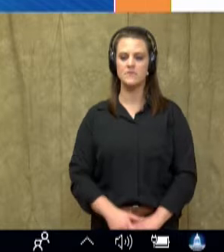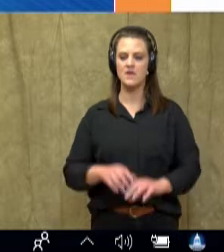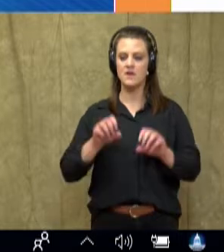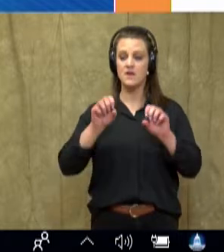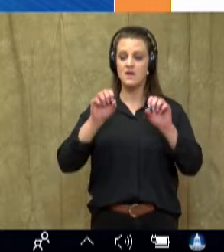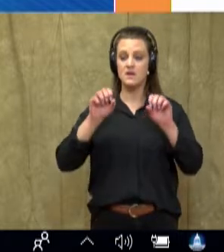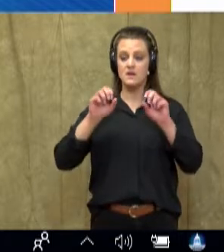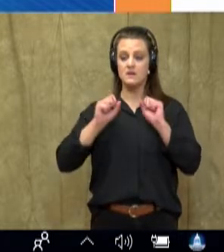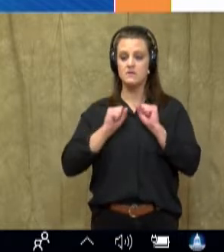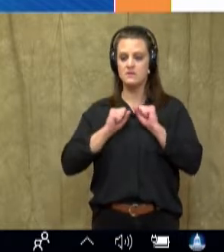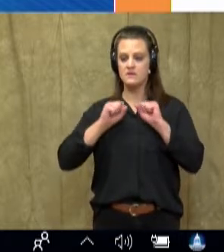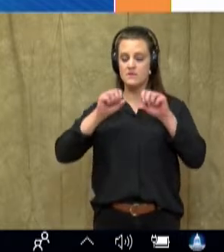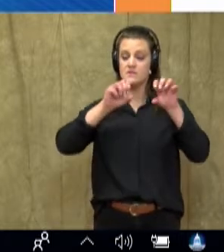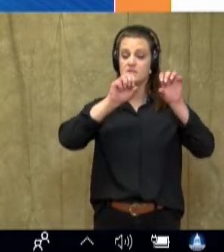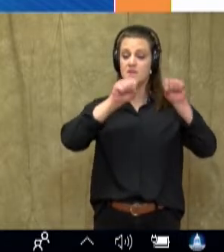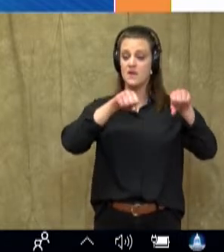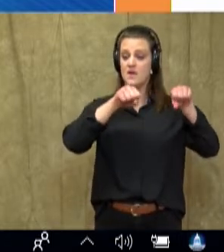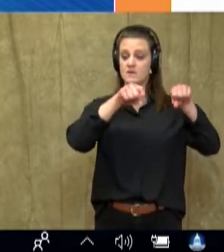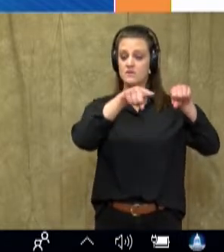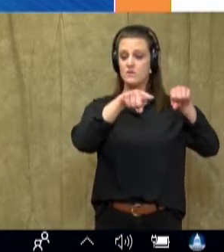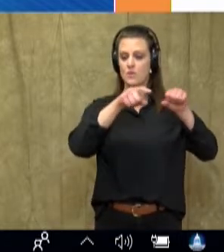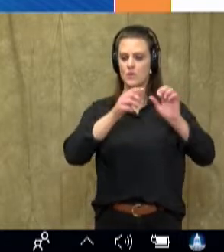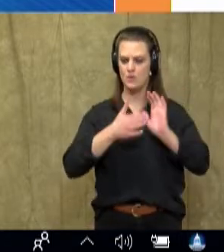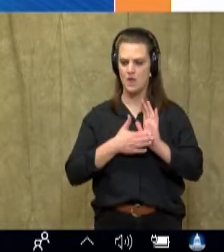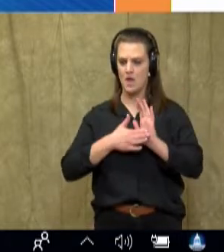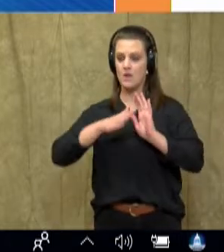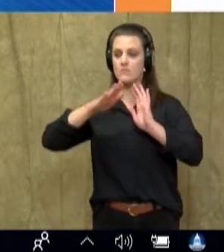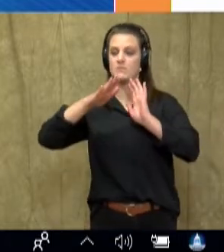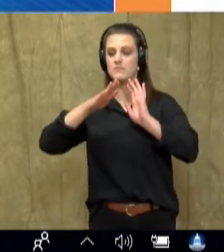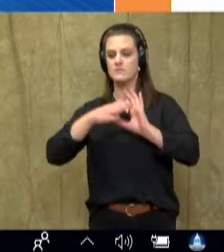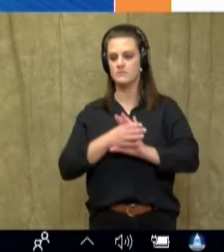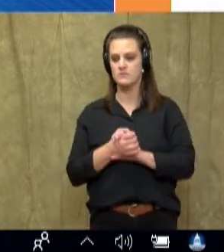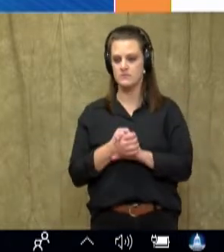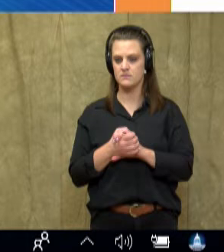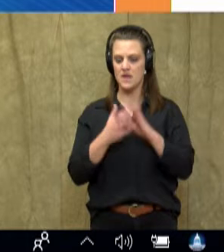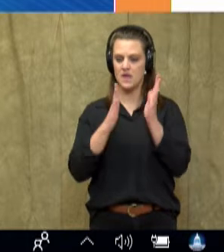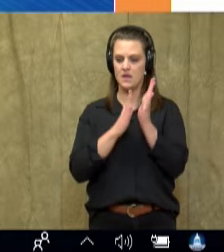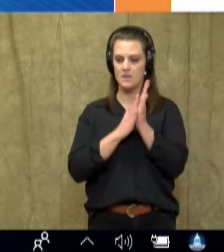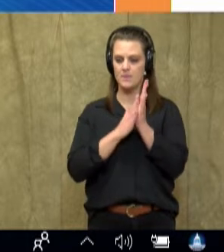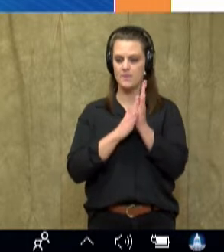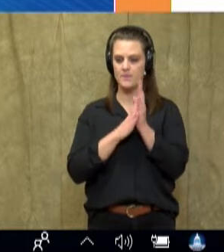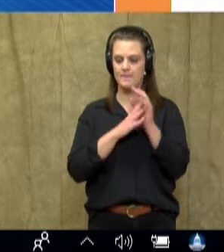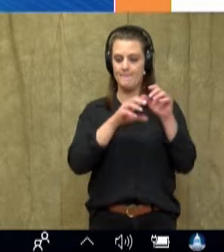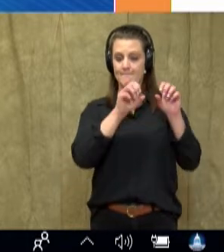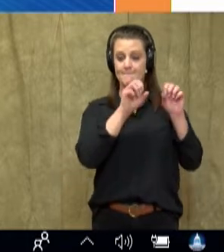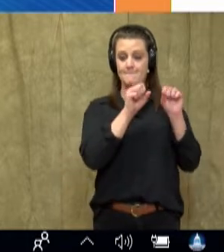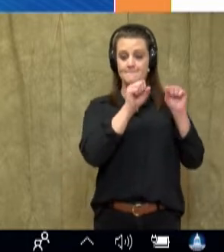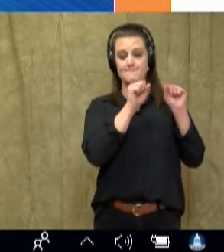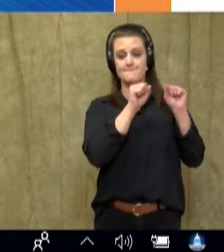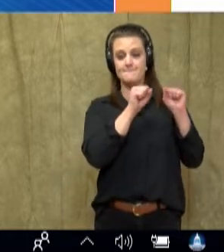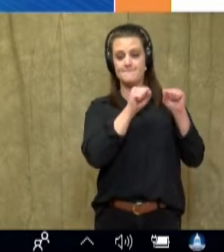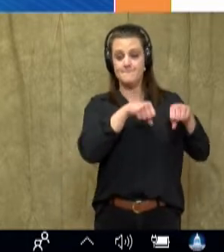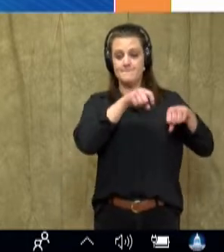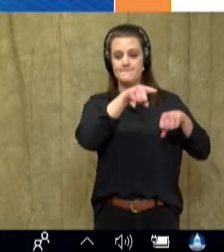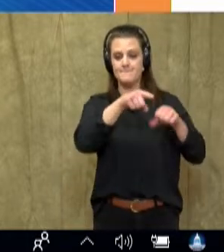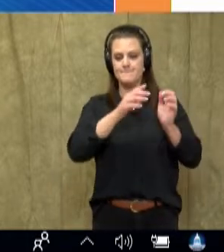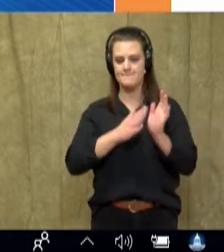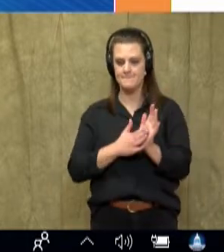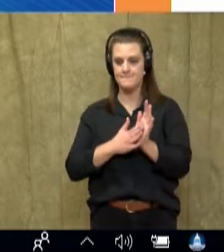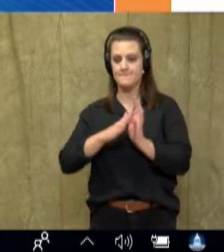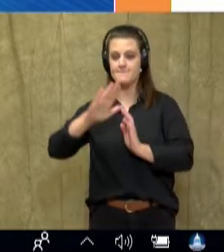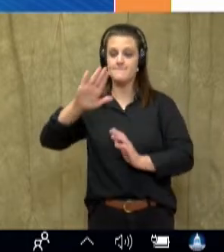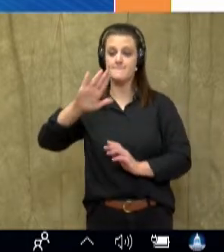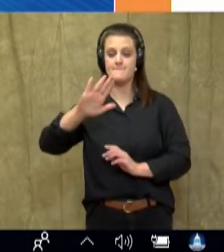Can you clap your... Kind of cut off that last note. Let's try it again. Can